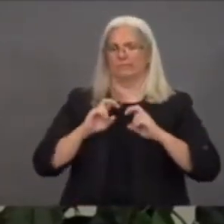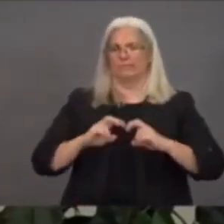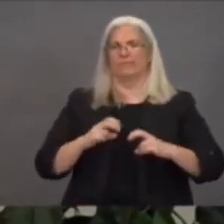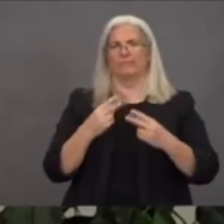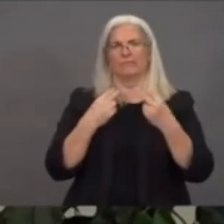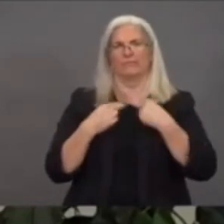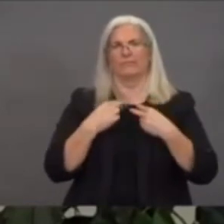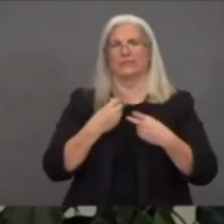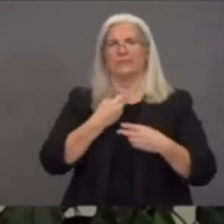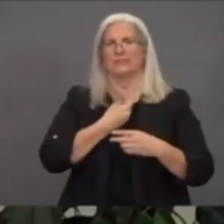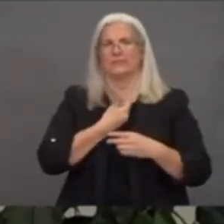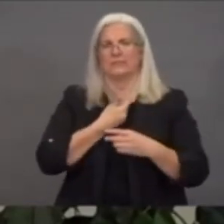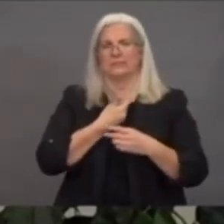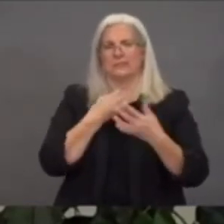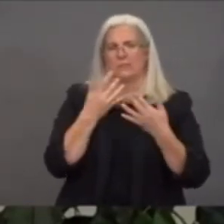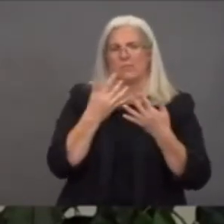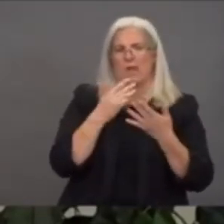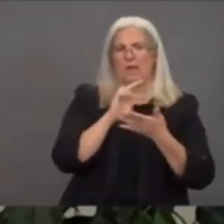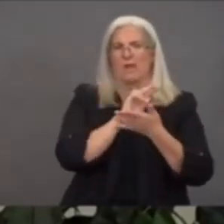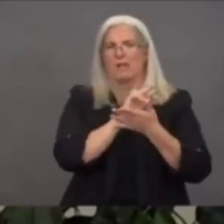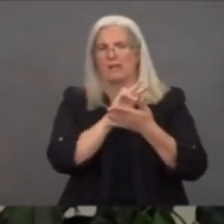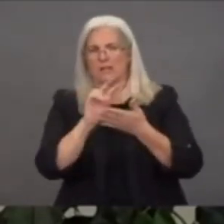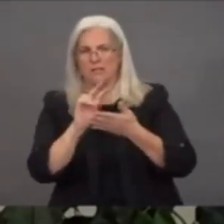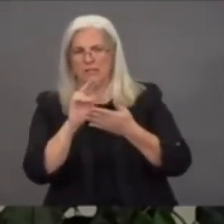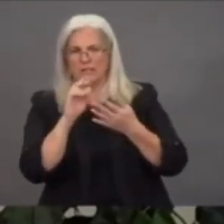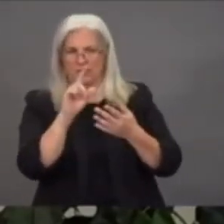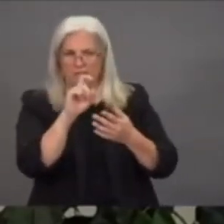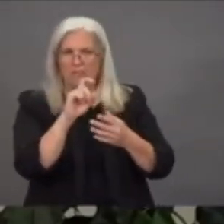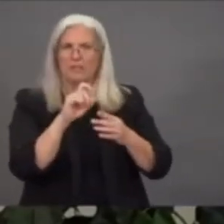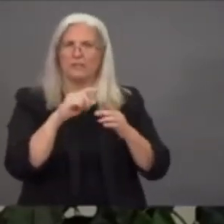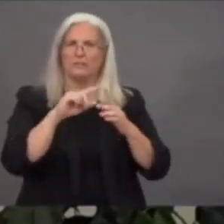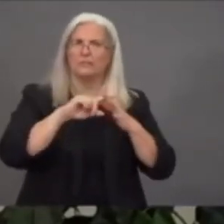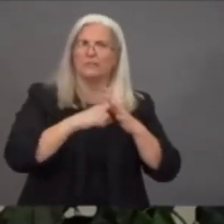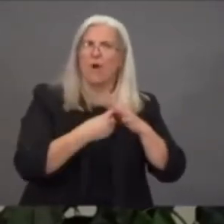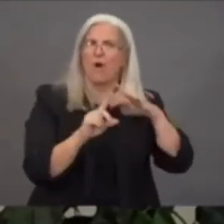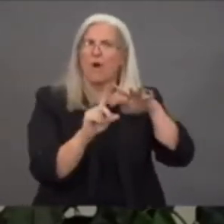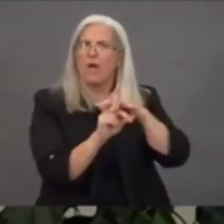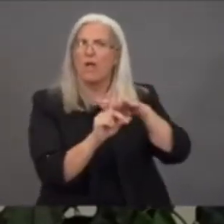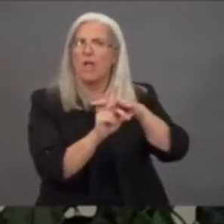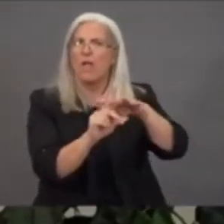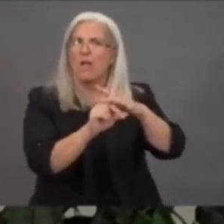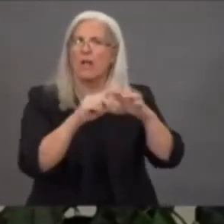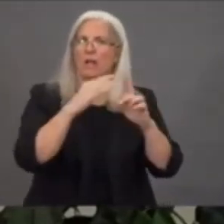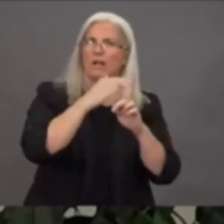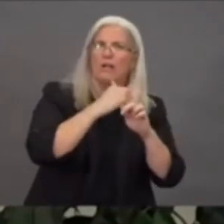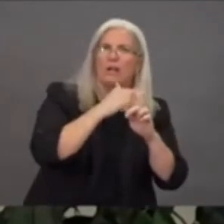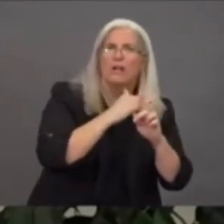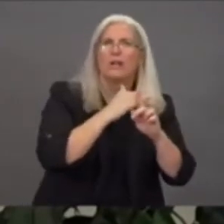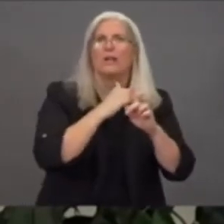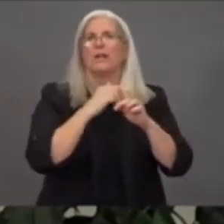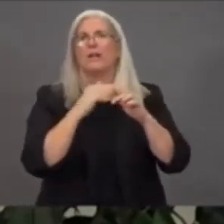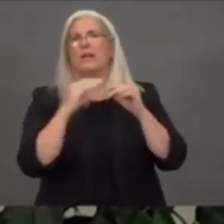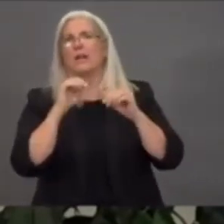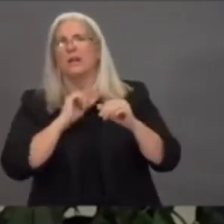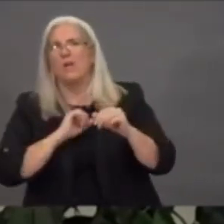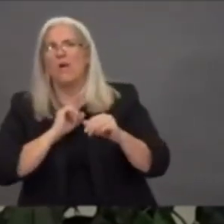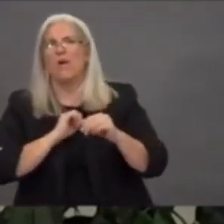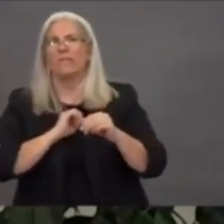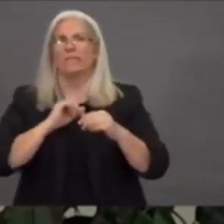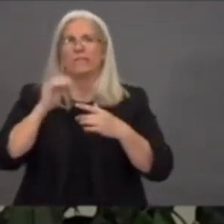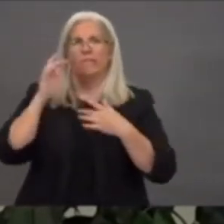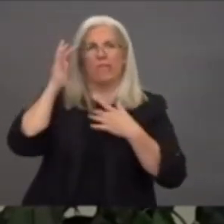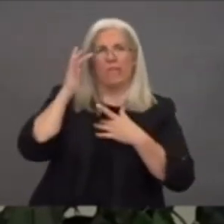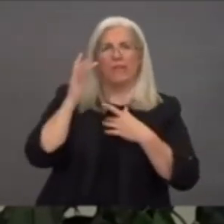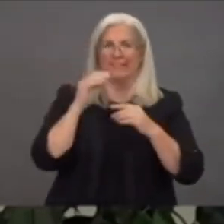because you could develop COVID at any time within the 14 days after being exposed. One of the things that